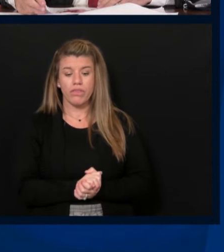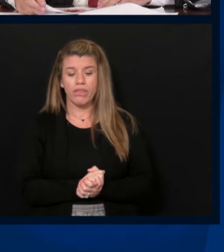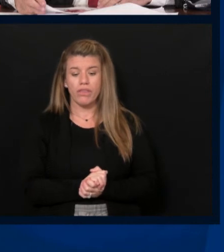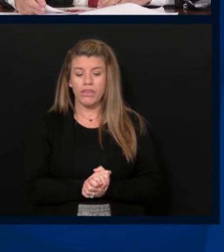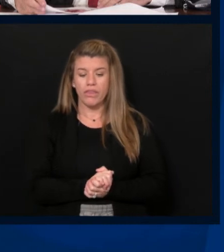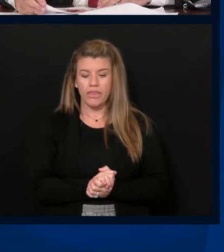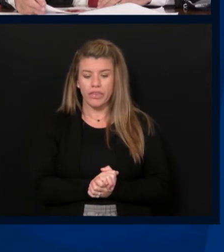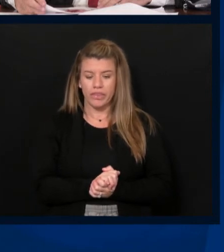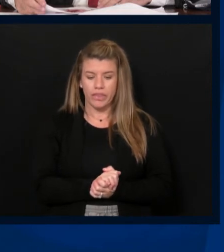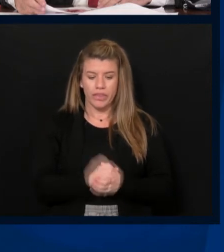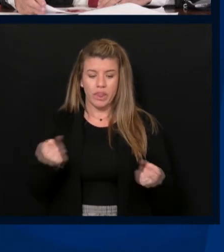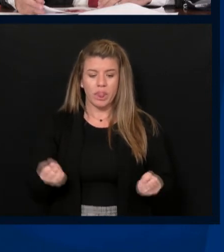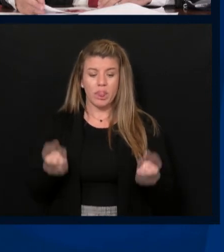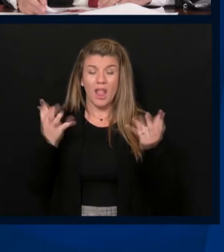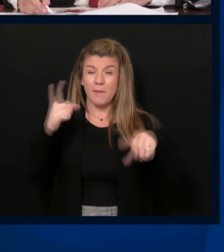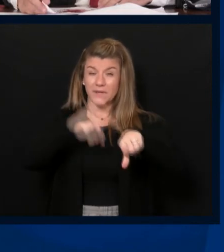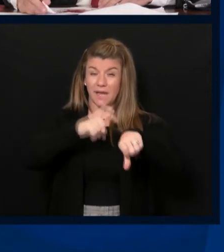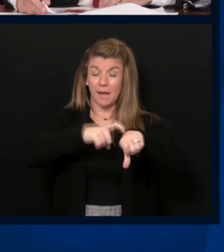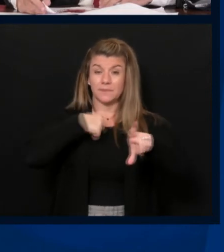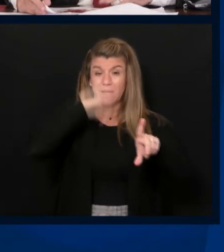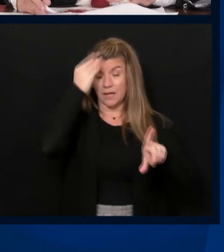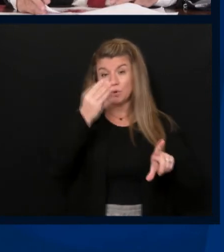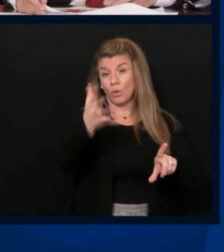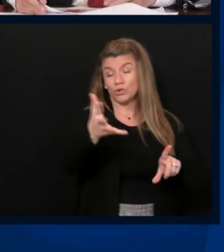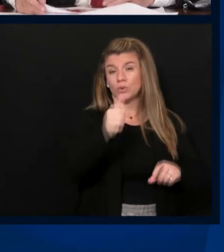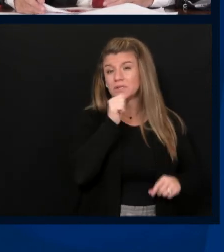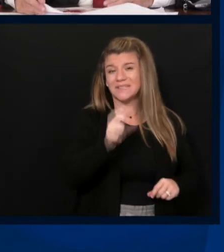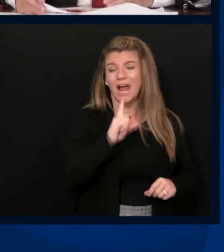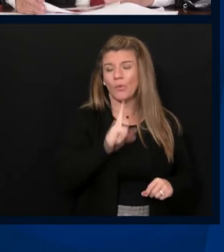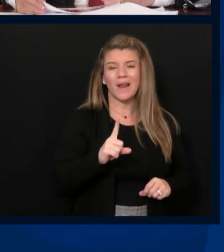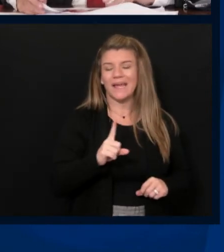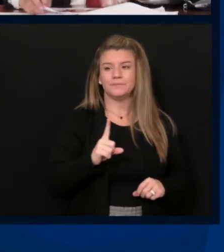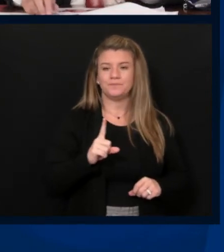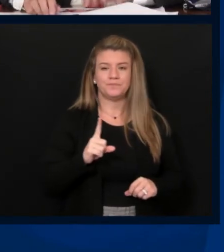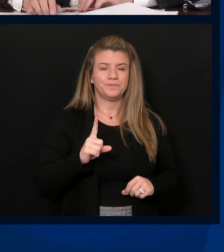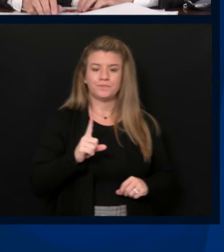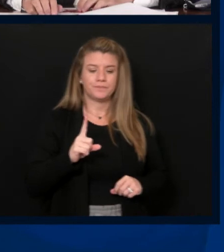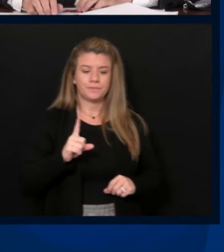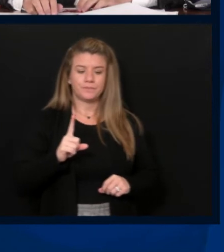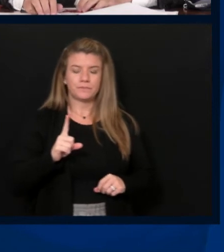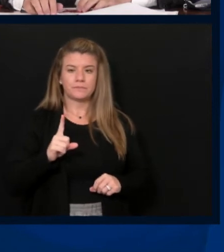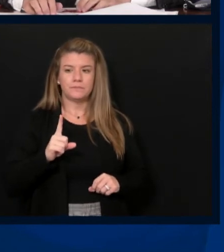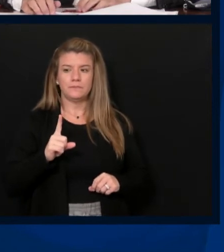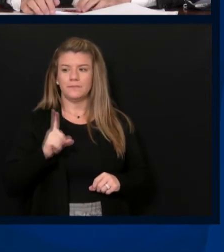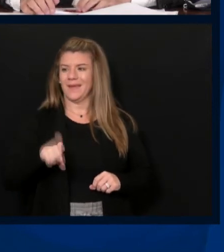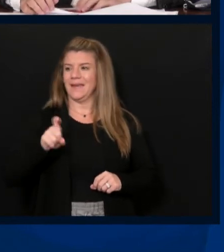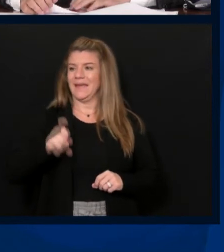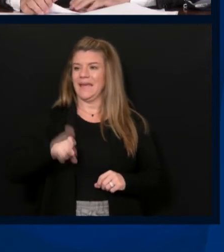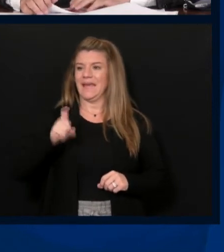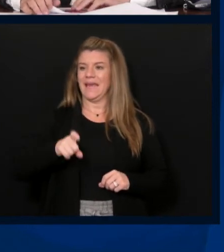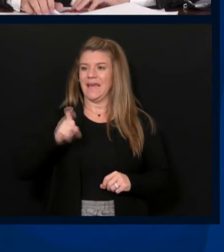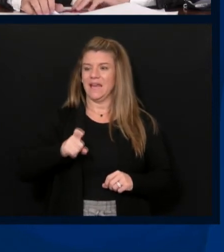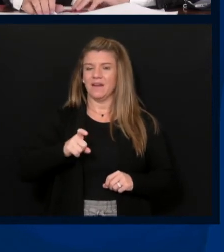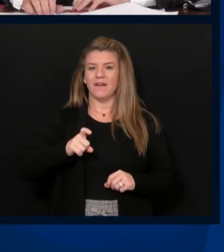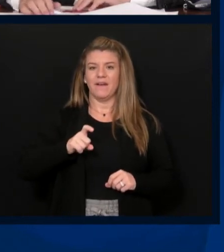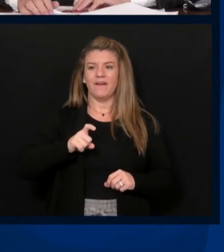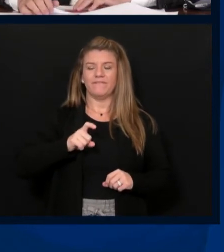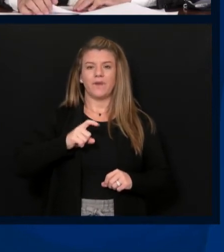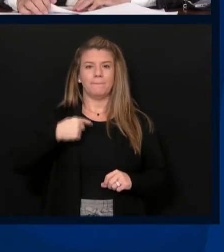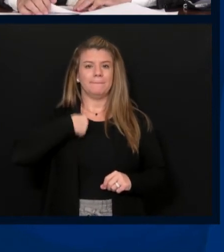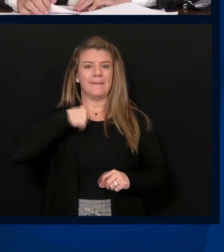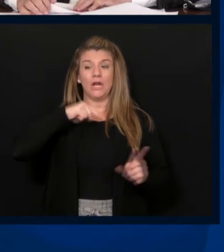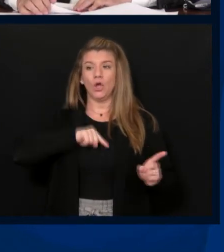you there's really not any need that I can see in us going into Mineral County and closing